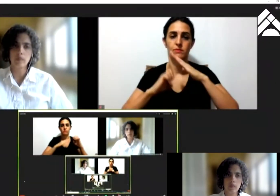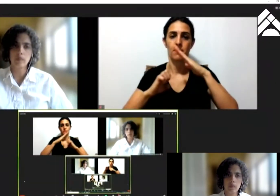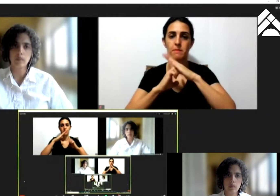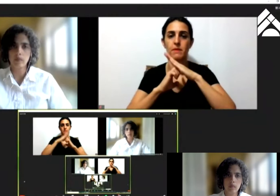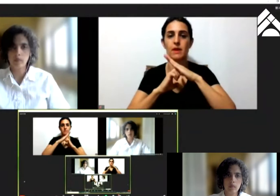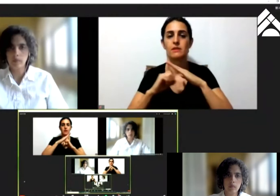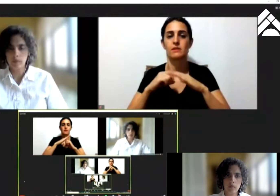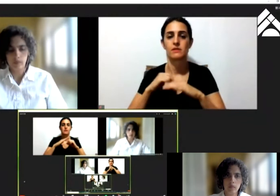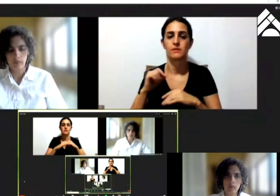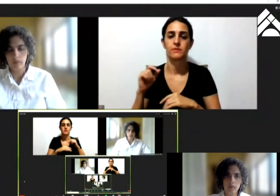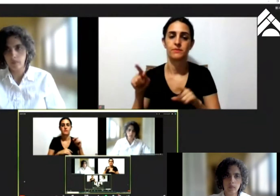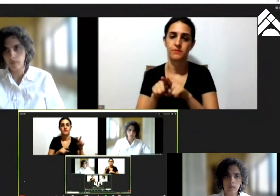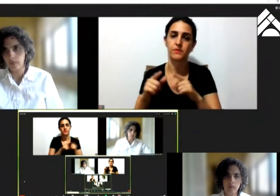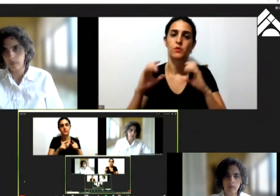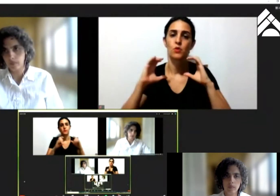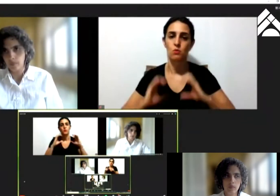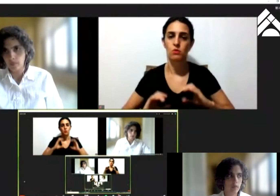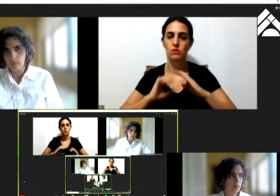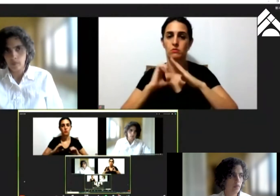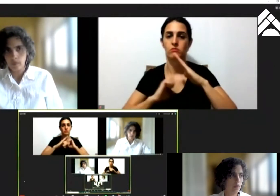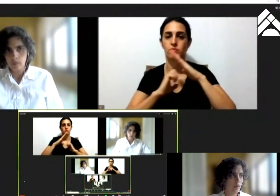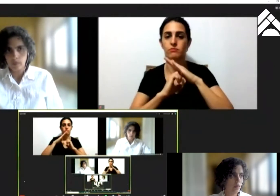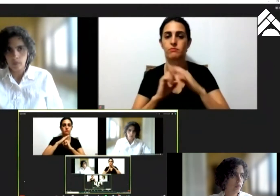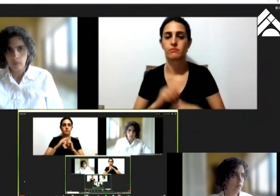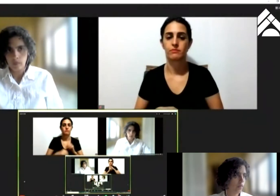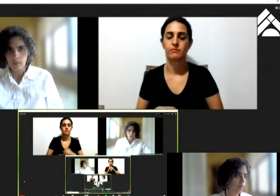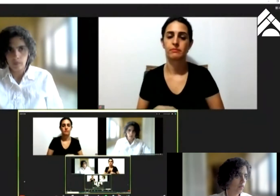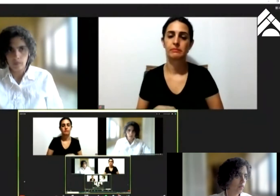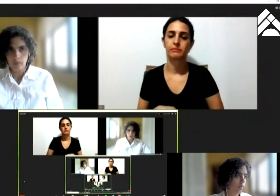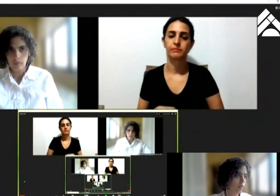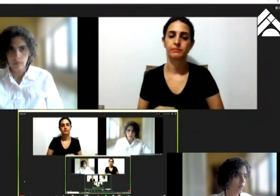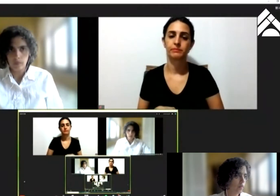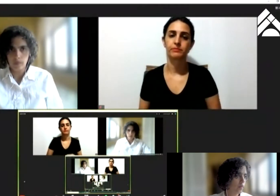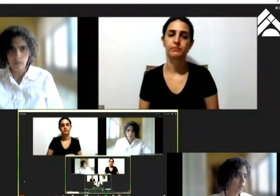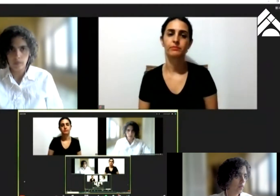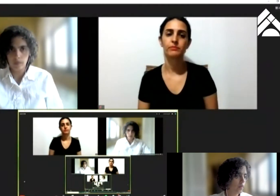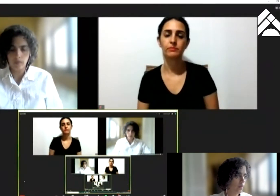This is a system where you can, in the guidelines for multinational enterprises,